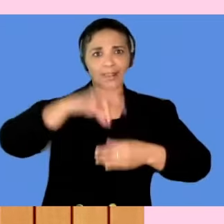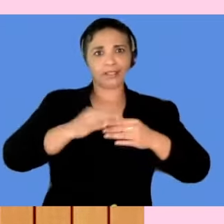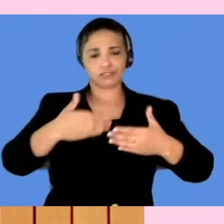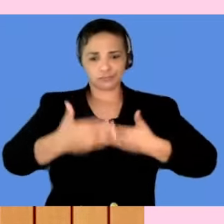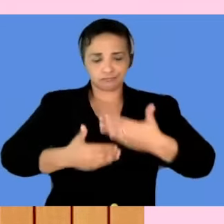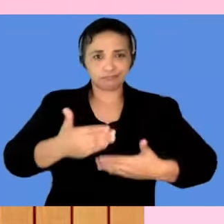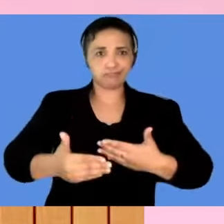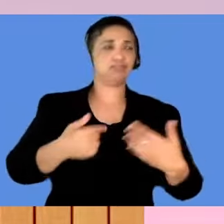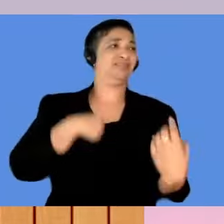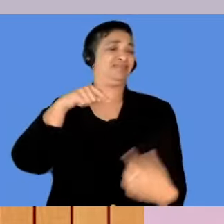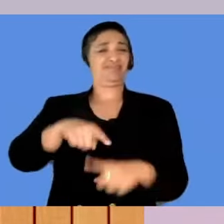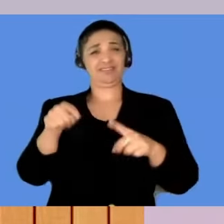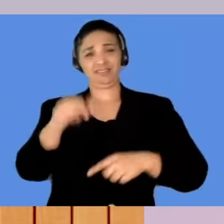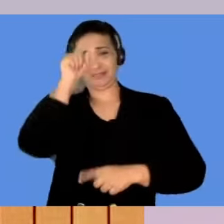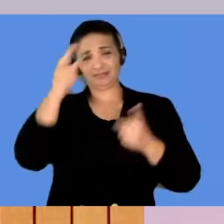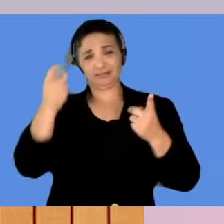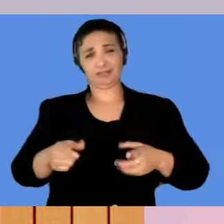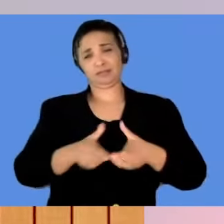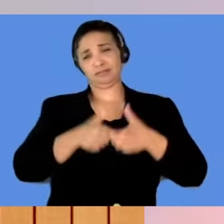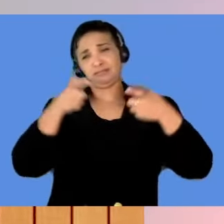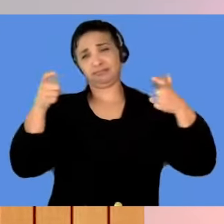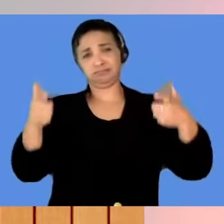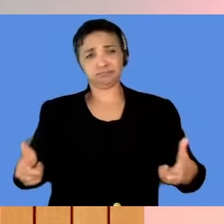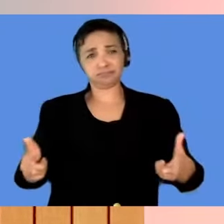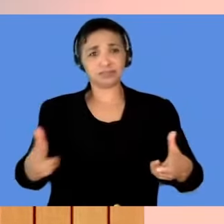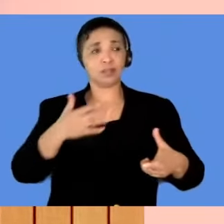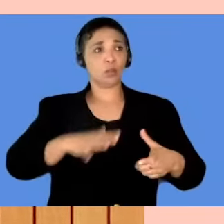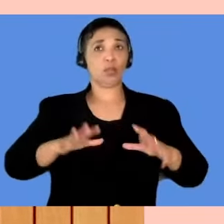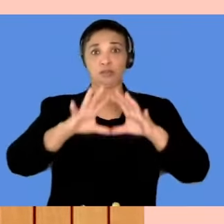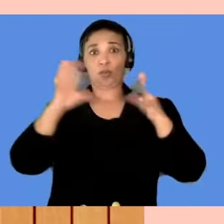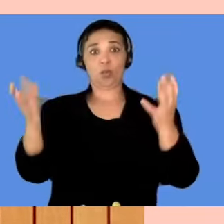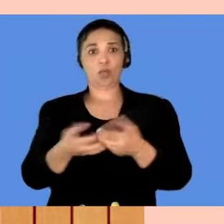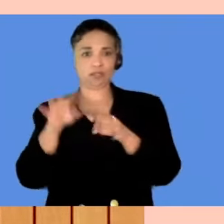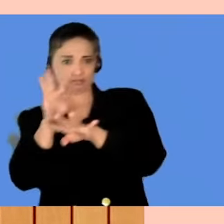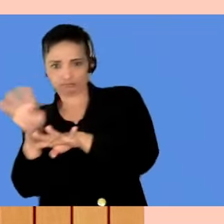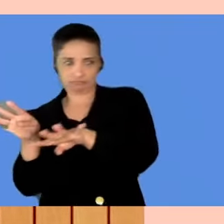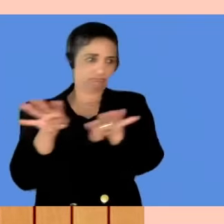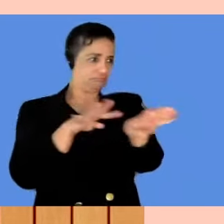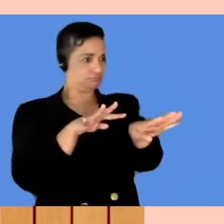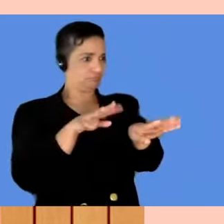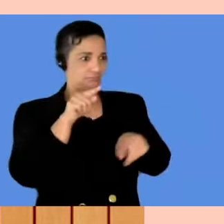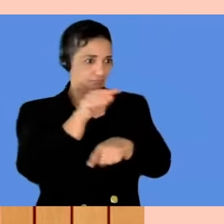mean huge exercise when you want to conduct elections in India. The whole world is watching.